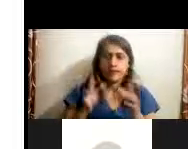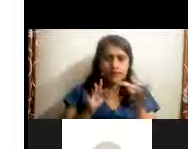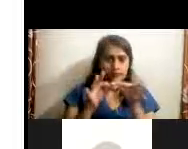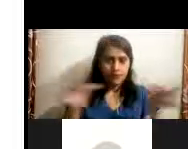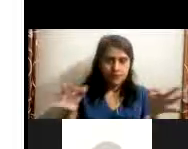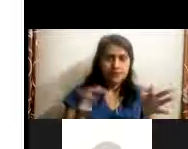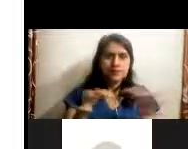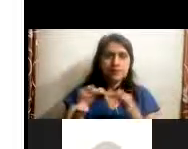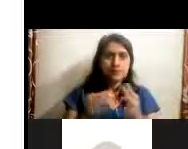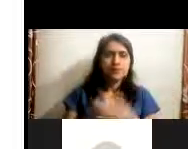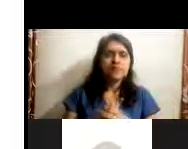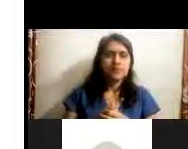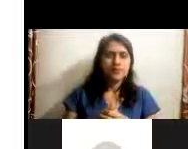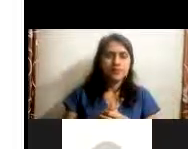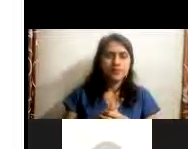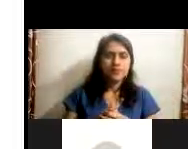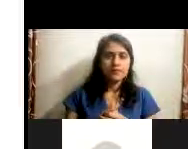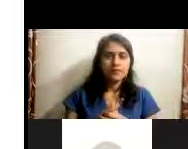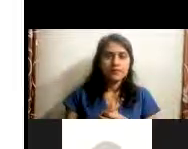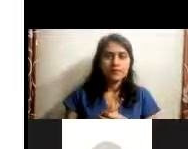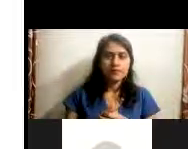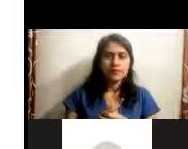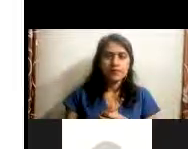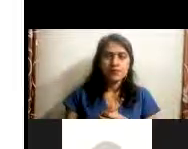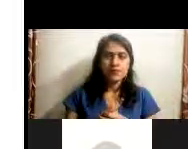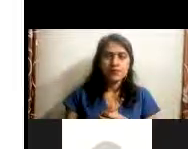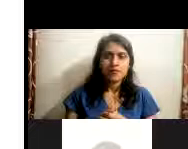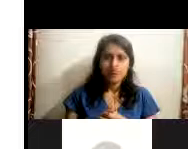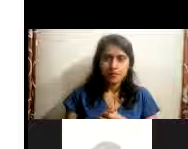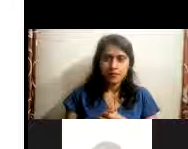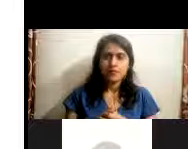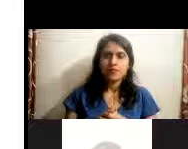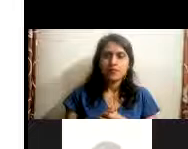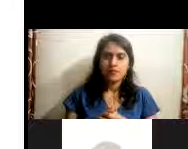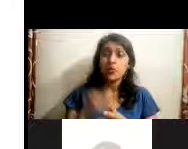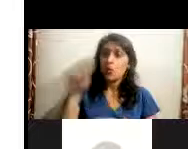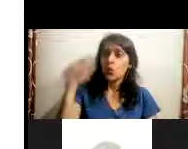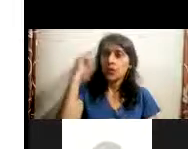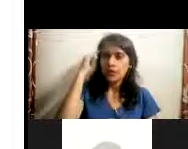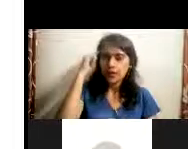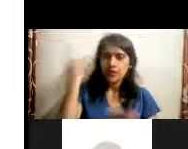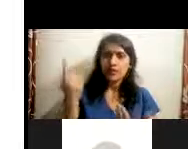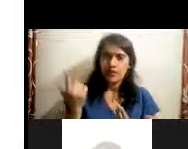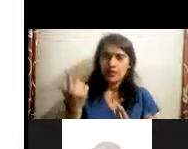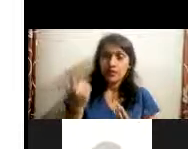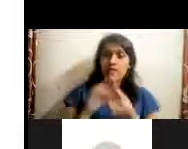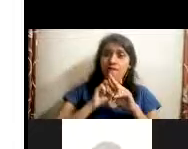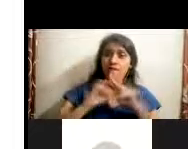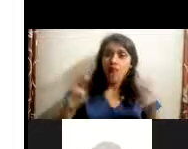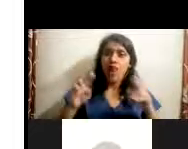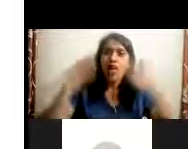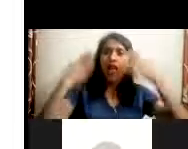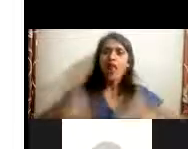of something like a definition or what it means to you as a complete health?